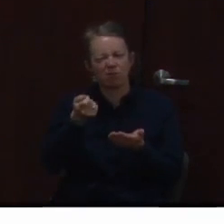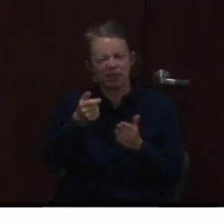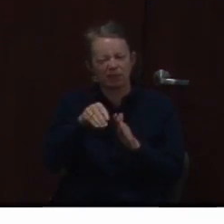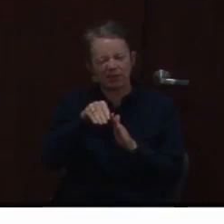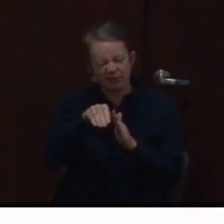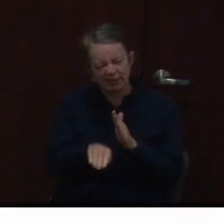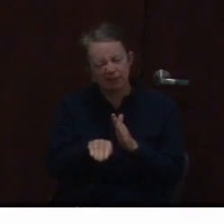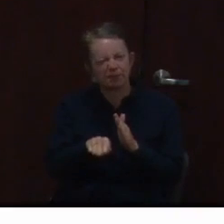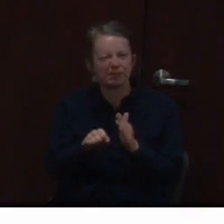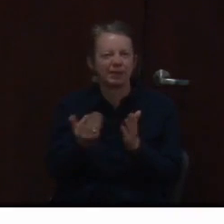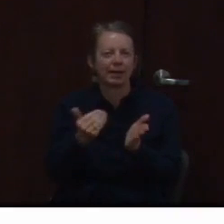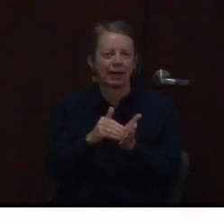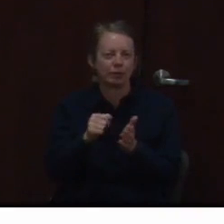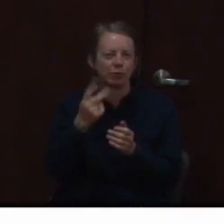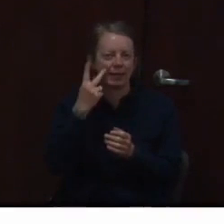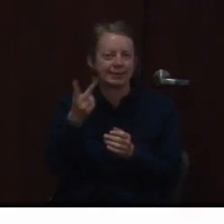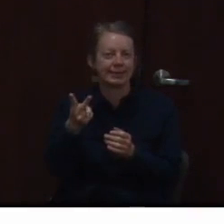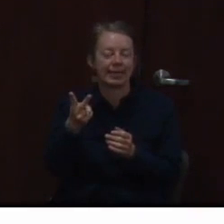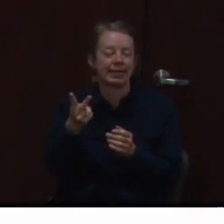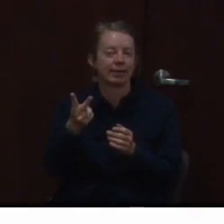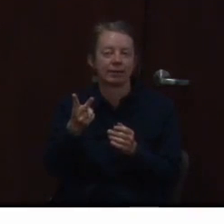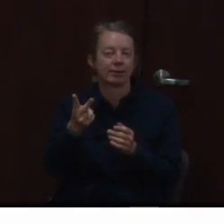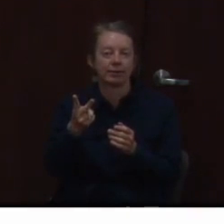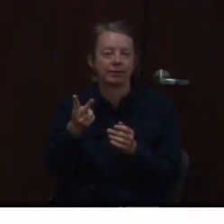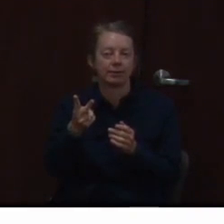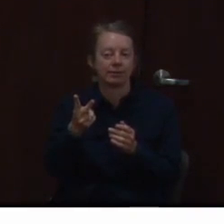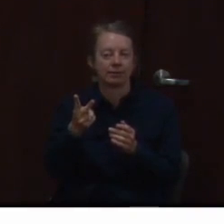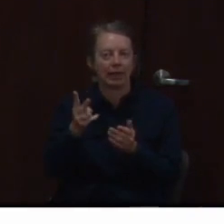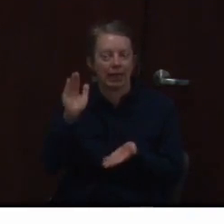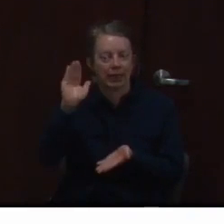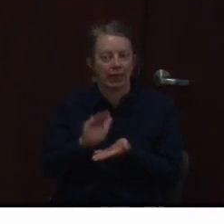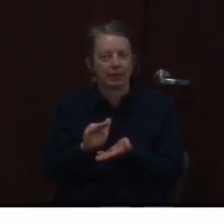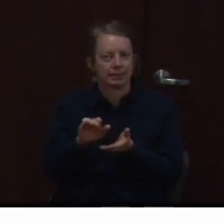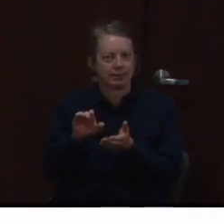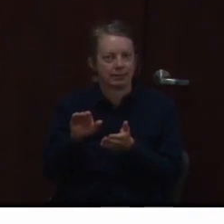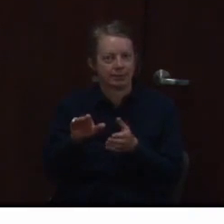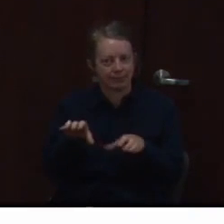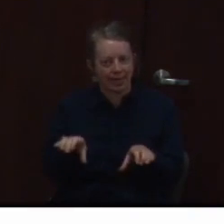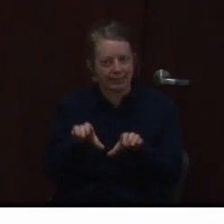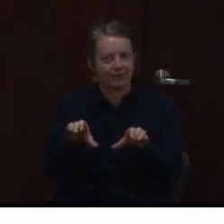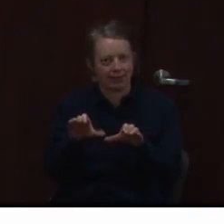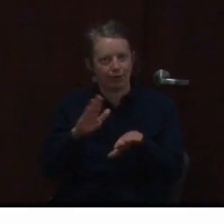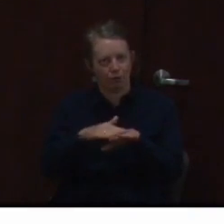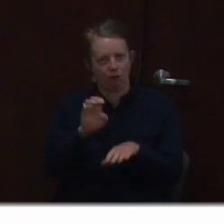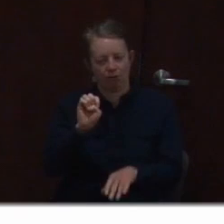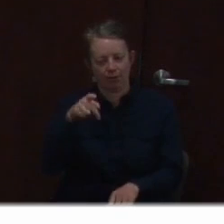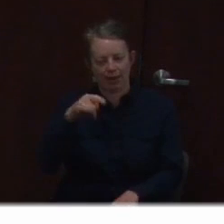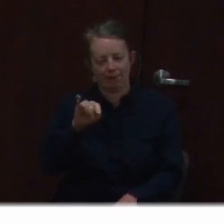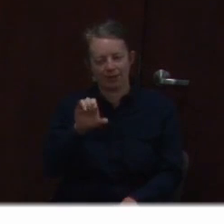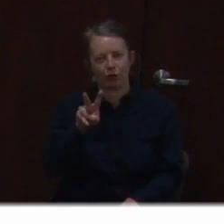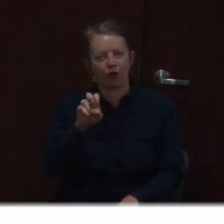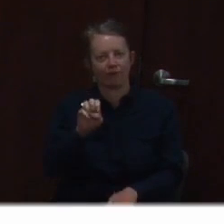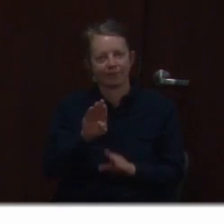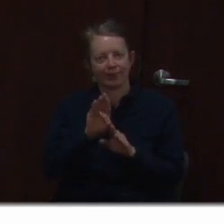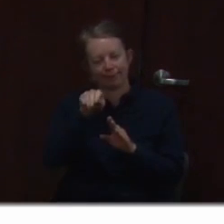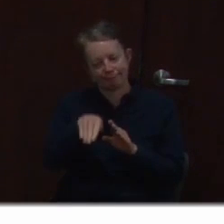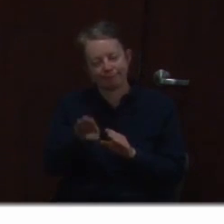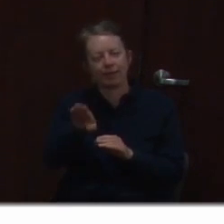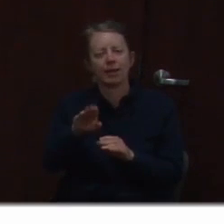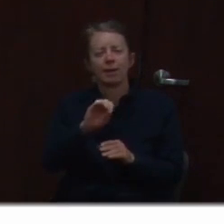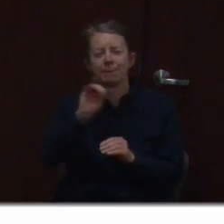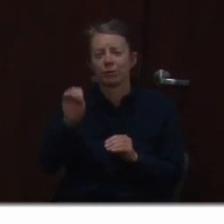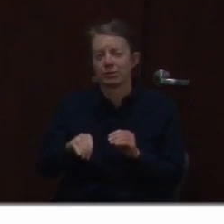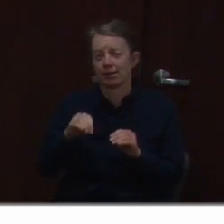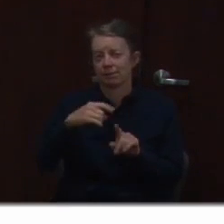can see far less activity on our epi curve. Our percent positivity